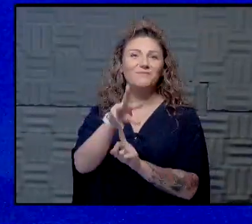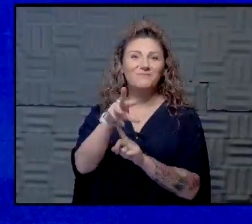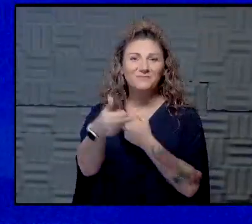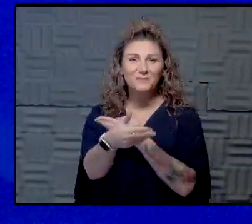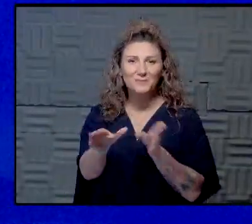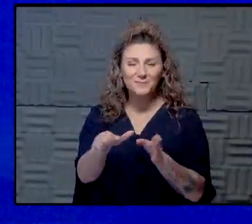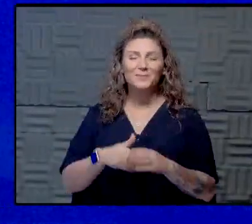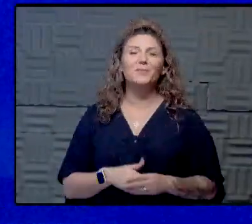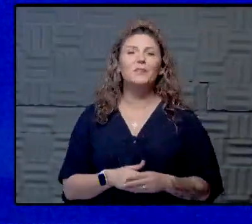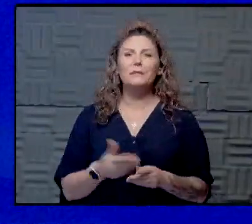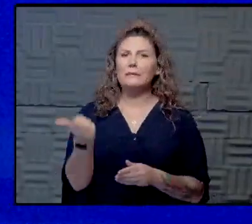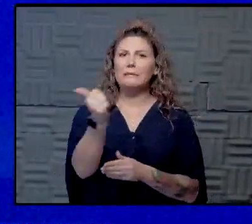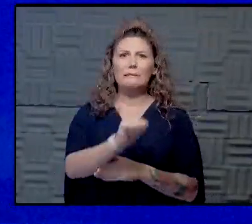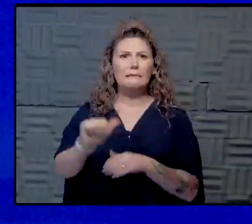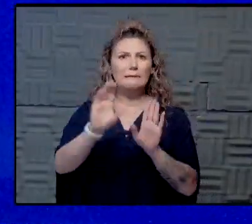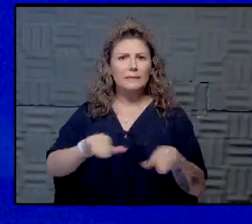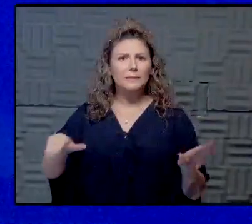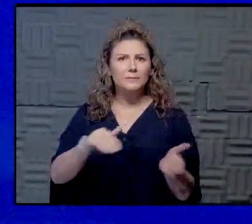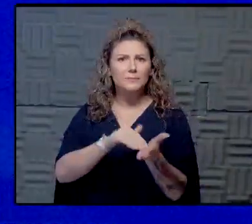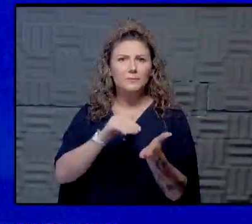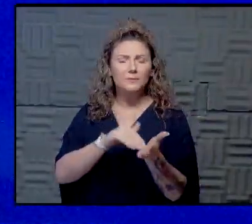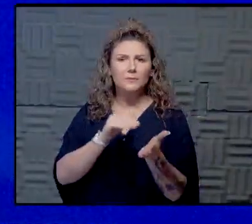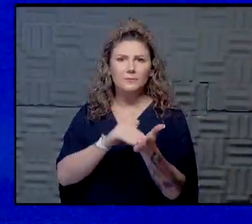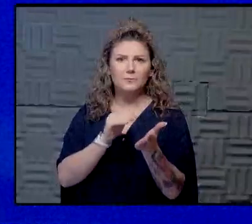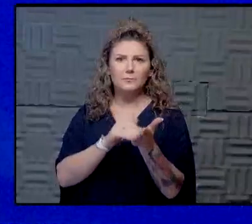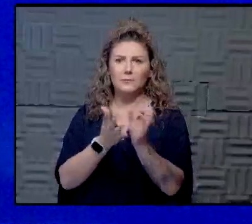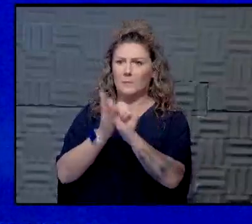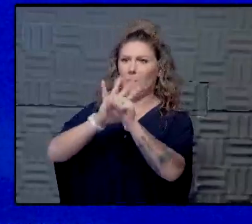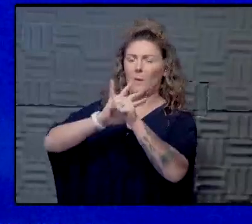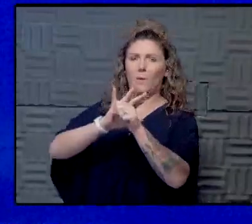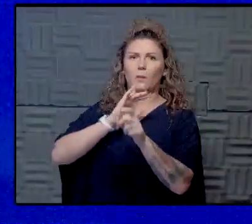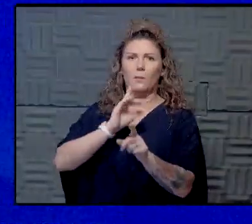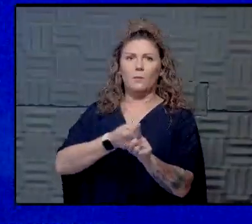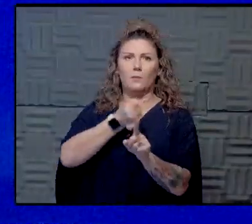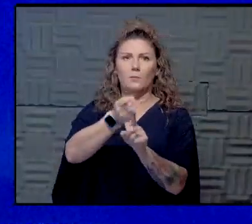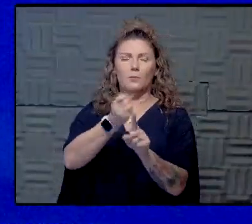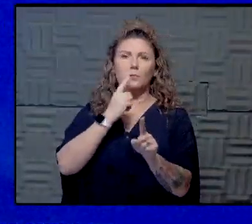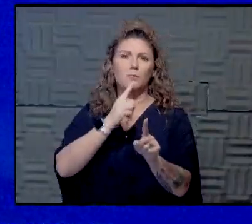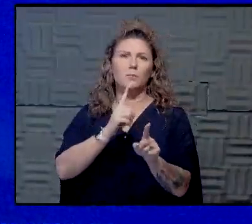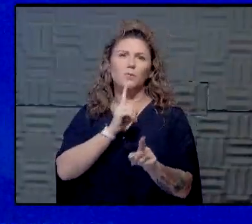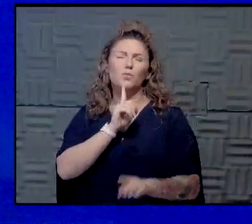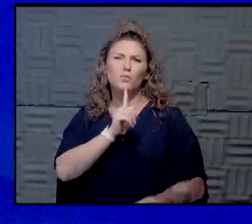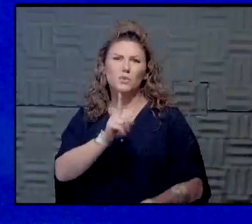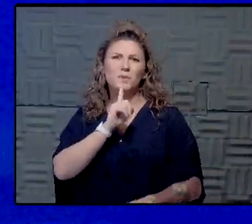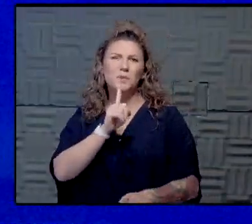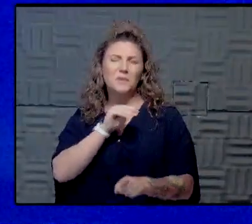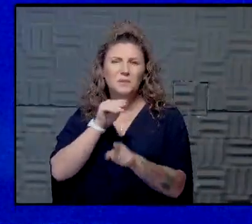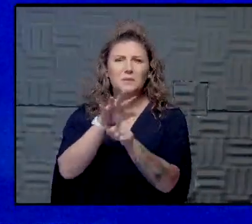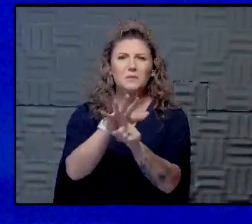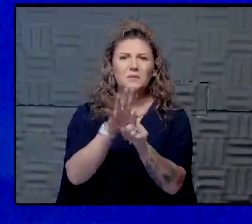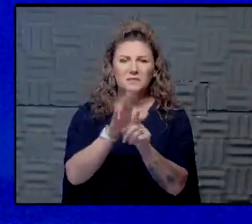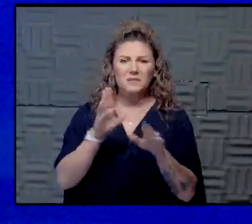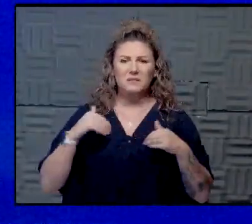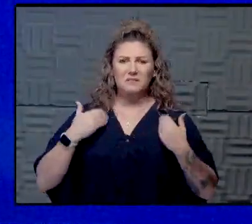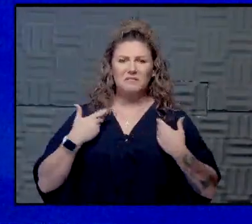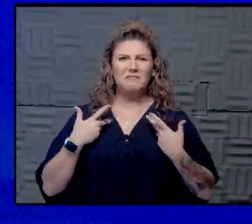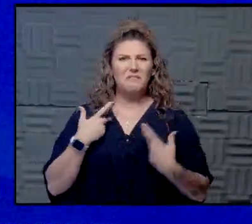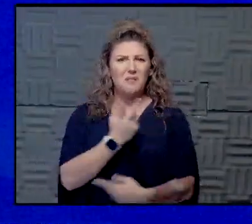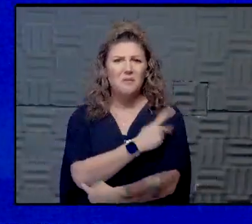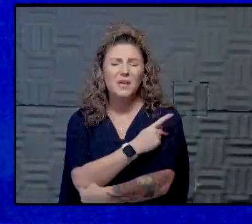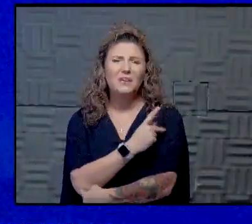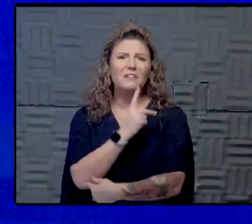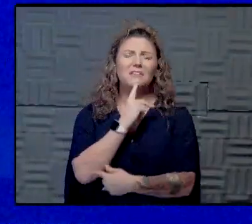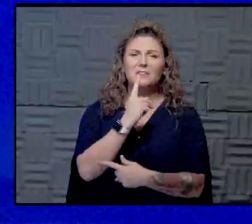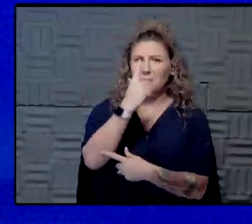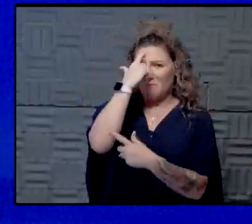ask any pediatrician, and they will tell you the pandemic is taking a toll on our youngest patients, from pediatric admissions to clinic visits